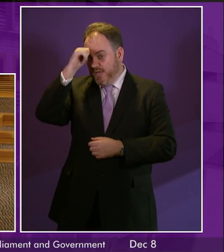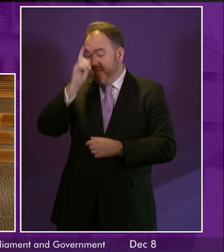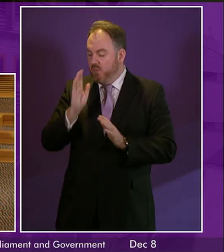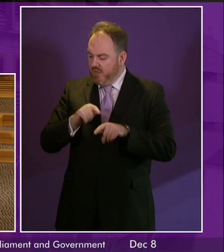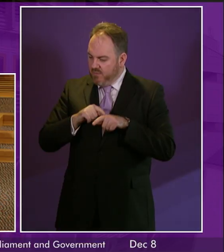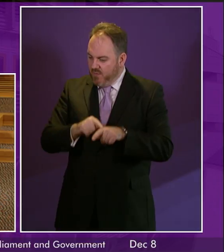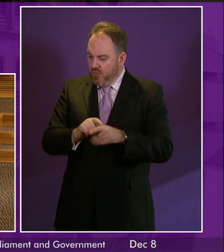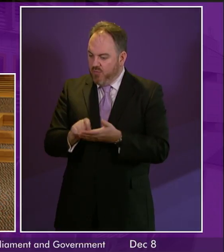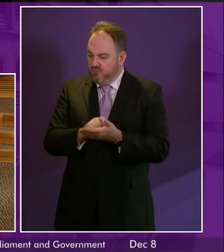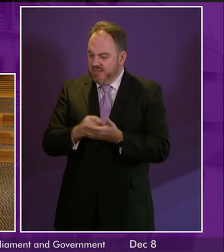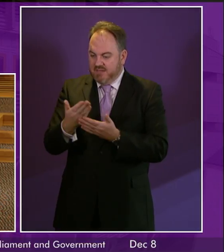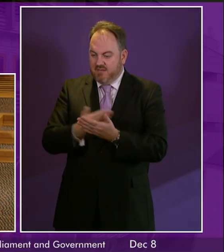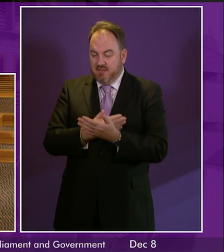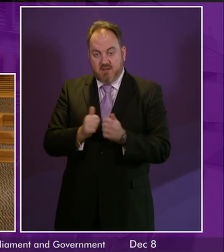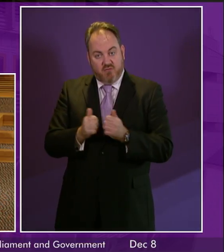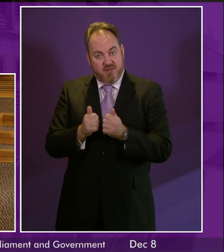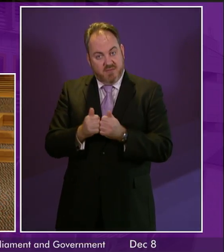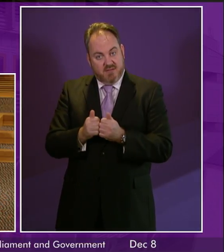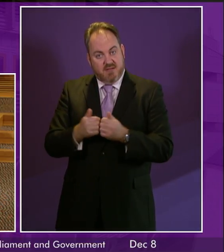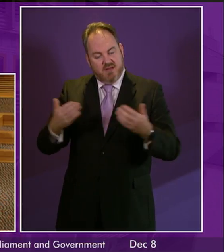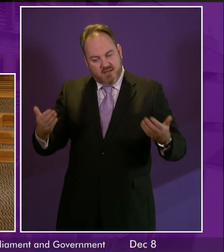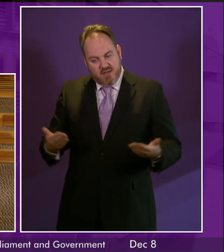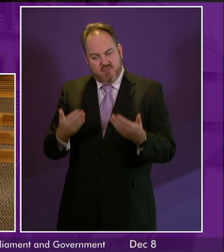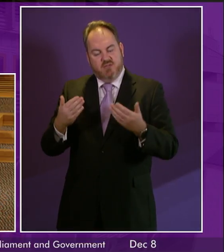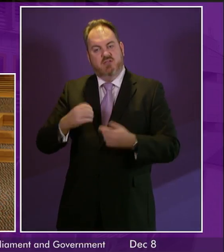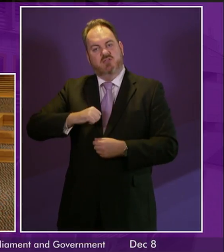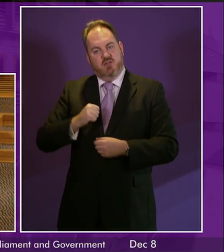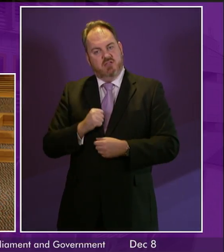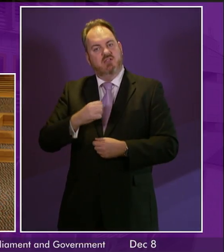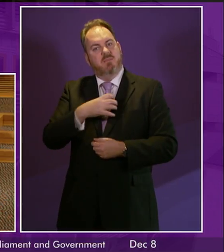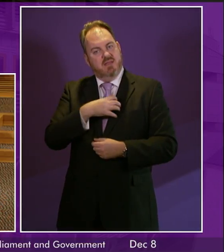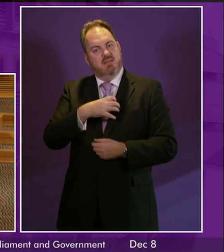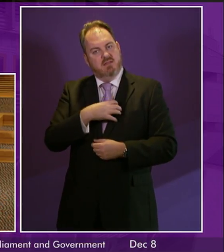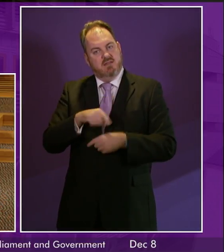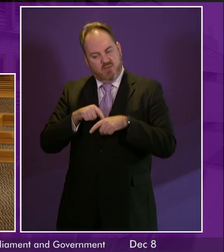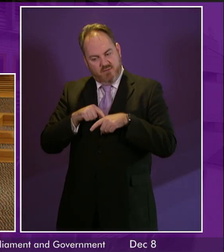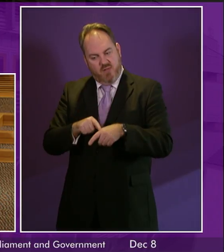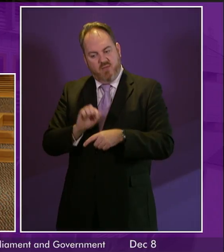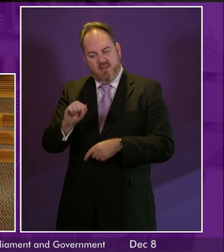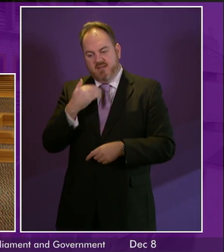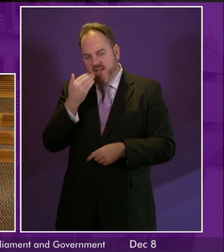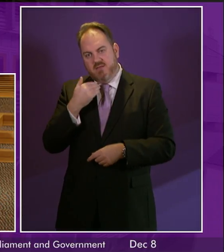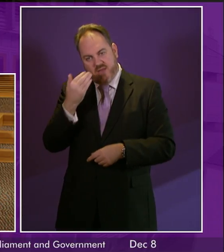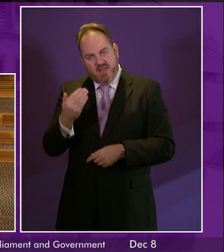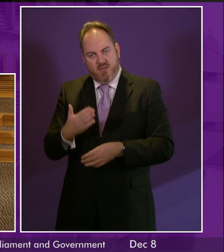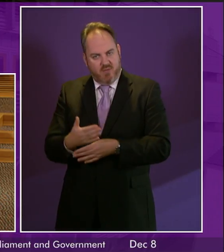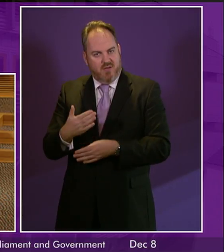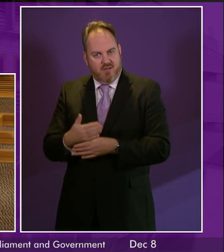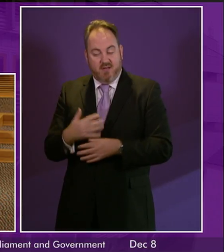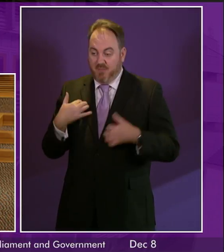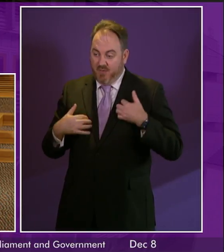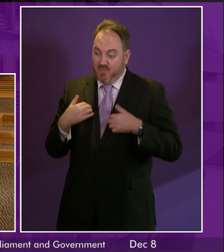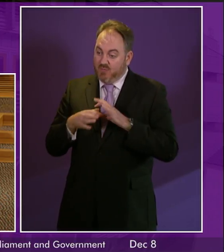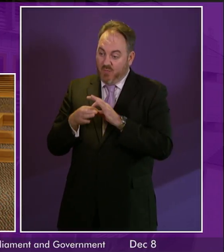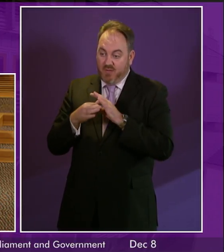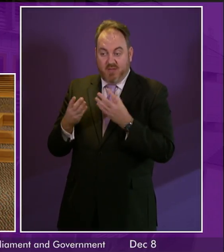written agreement and to encourage Scottish Government officials to consider any implications of their day-to-day work. So we look forward to continuing our work